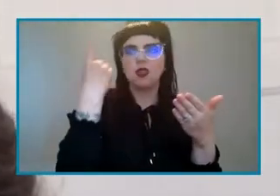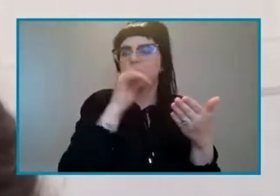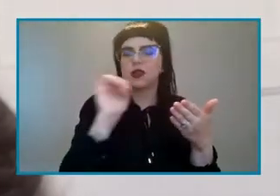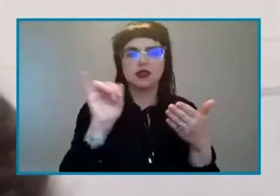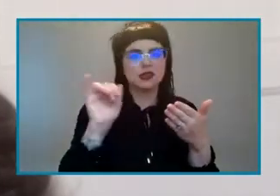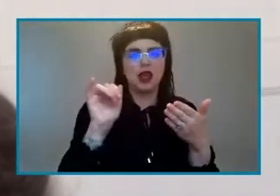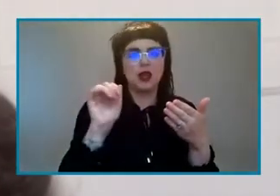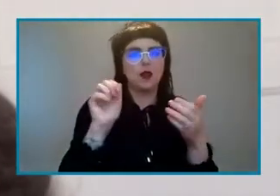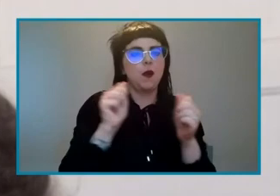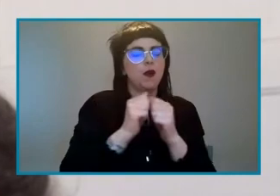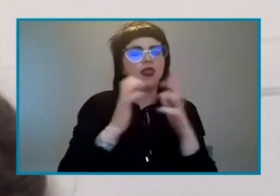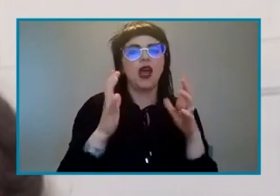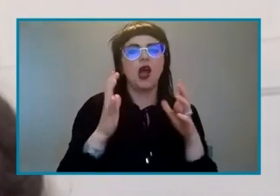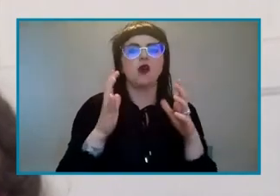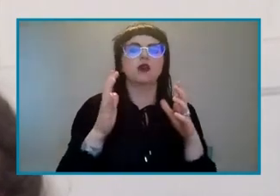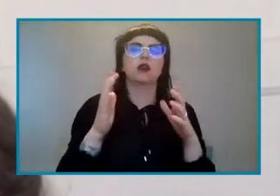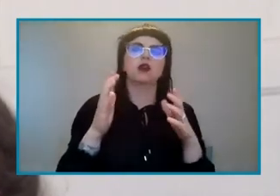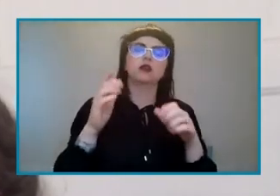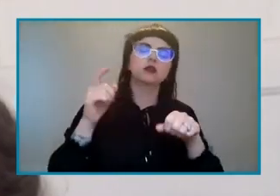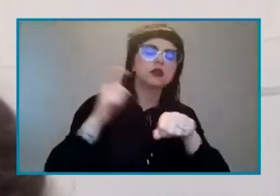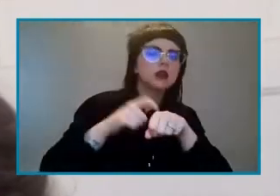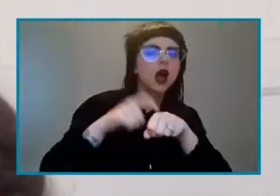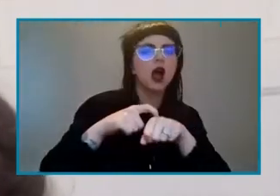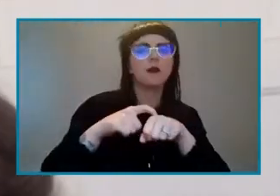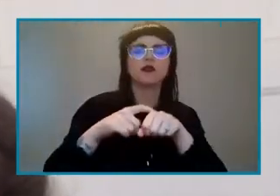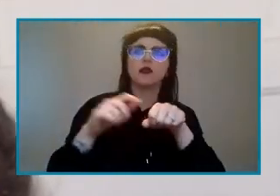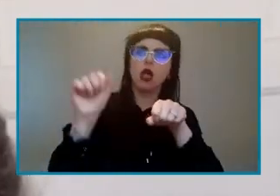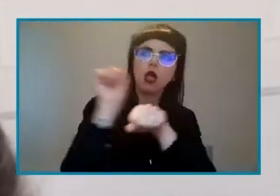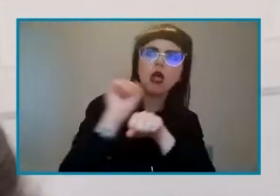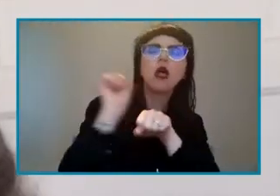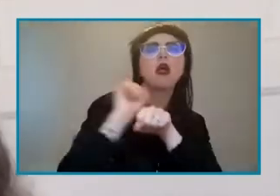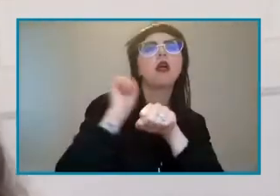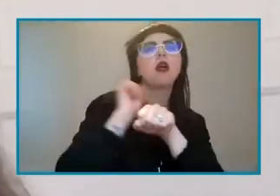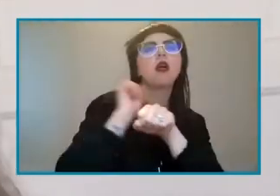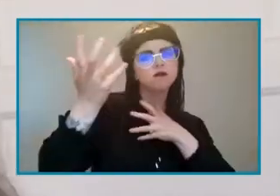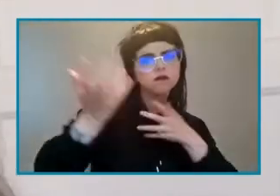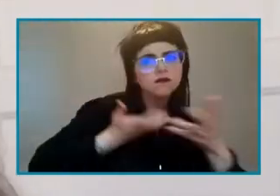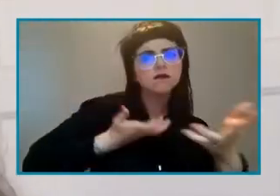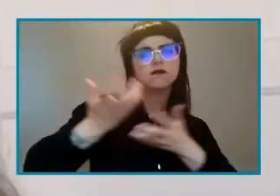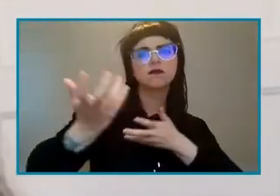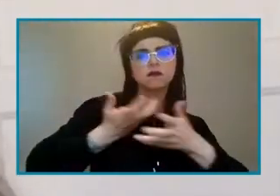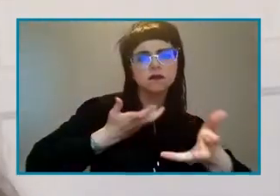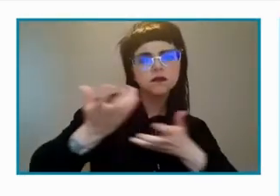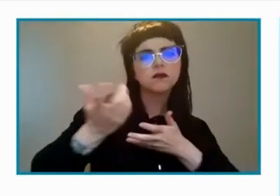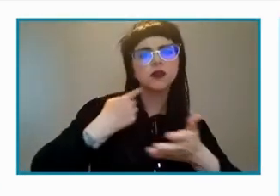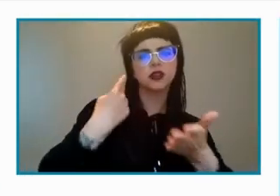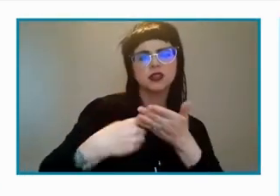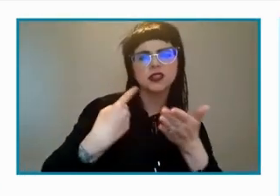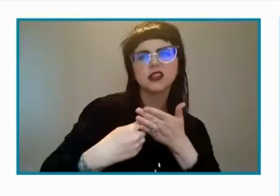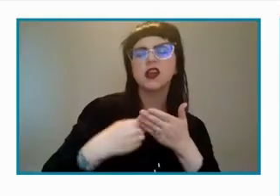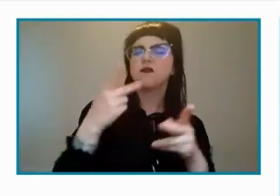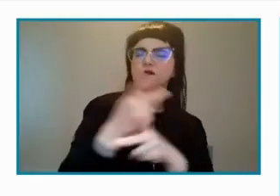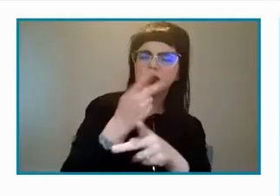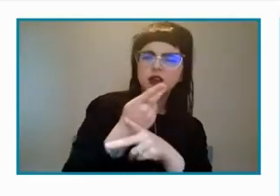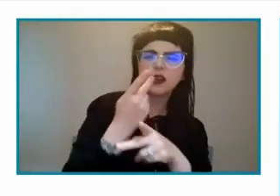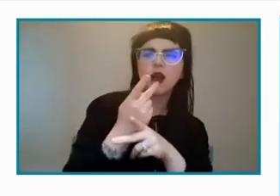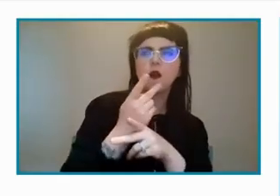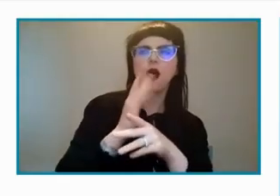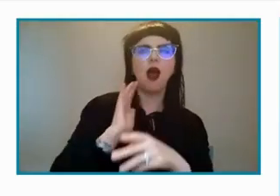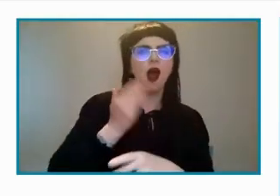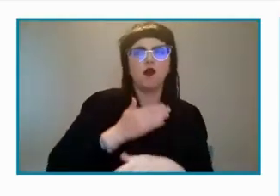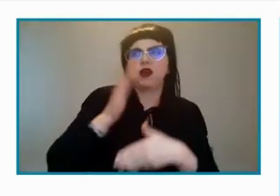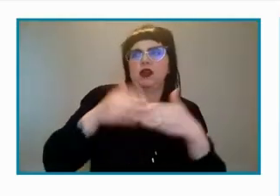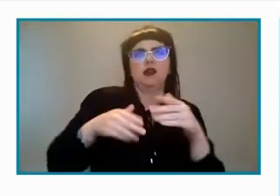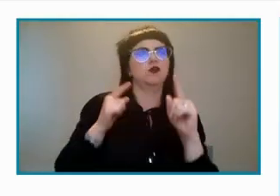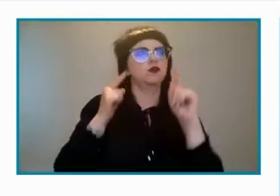months really just talking about the program and what it is that we're trying to accomplish through our program. It was really,